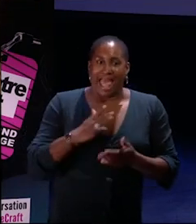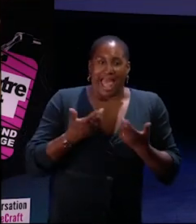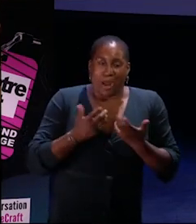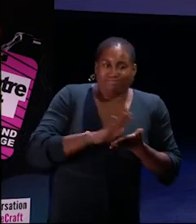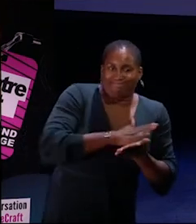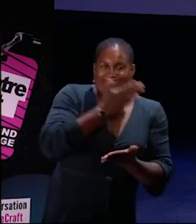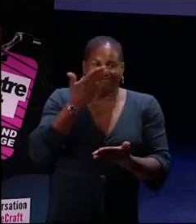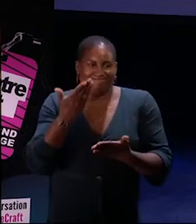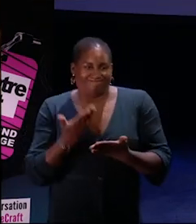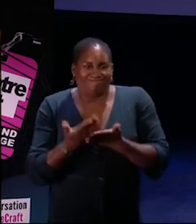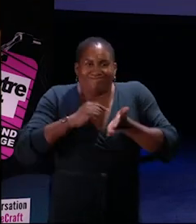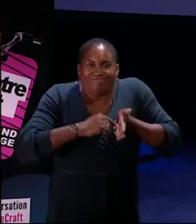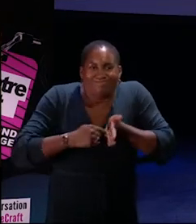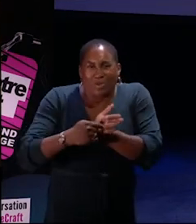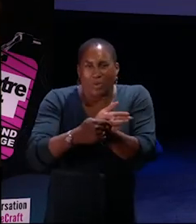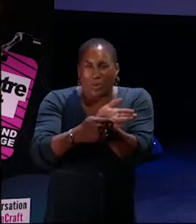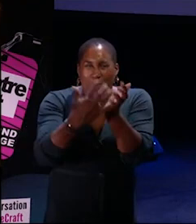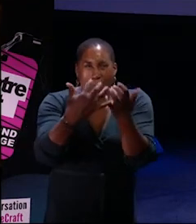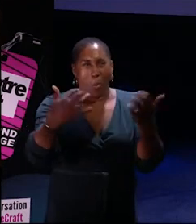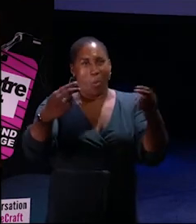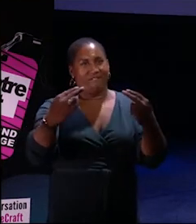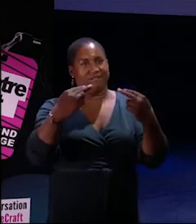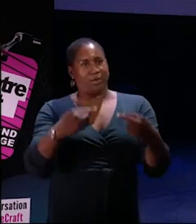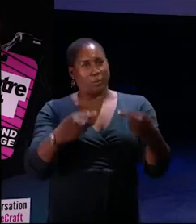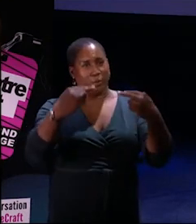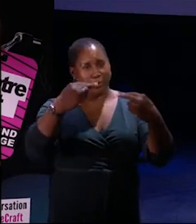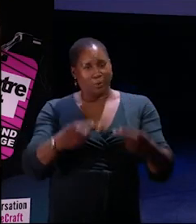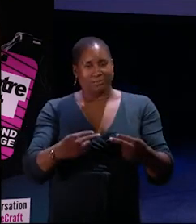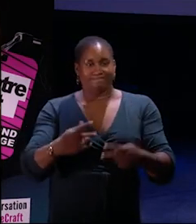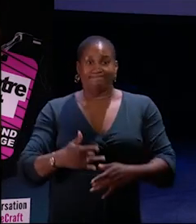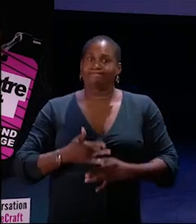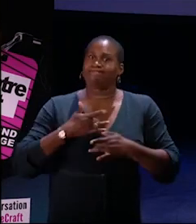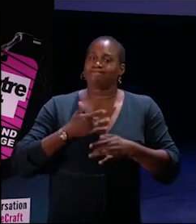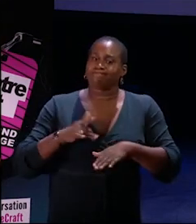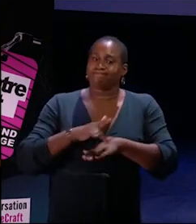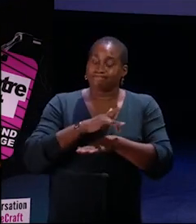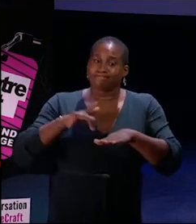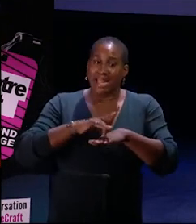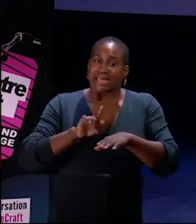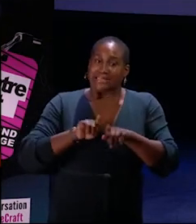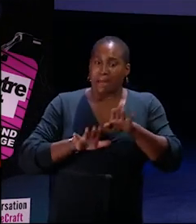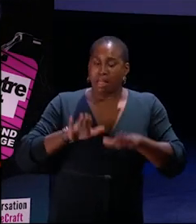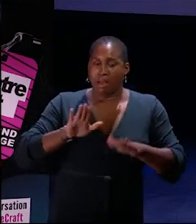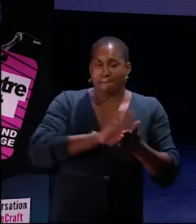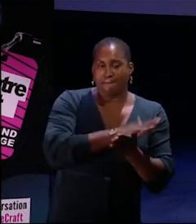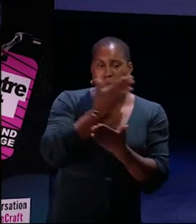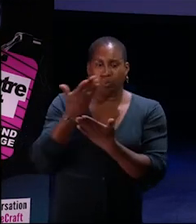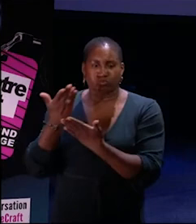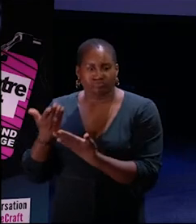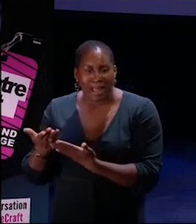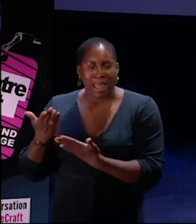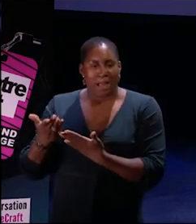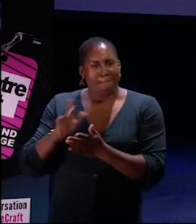audience. So the audience meets halfway, and I kind of think that theatre in a way should be a bit like poetry, where they're the